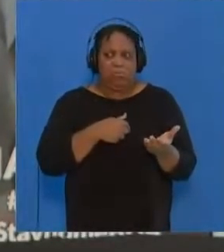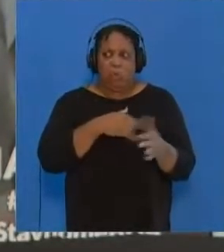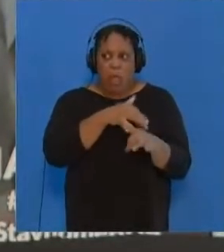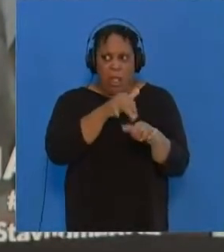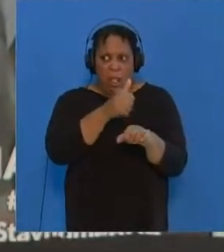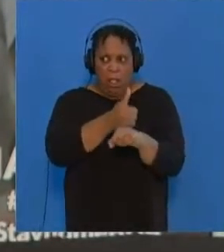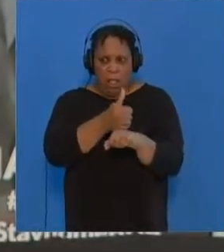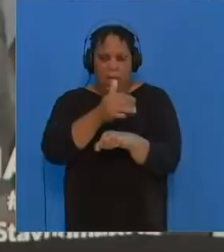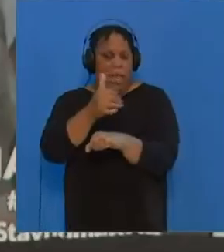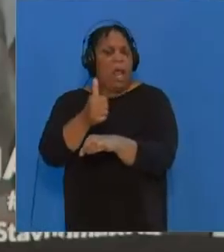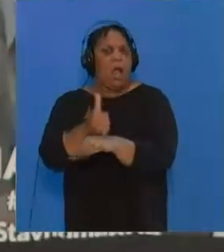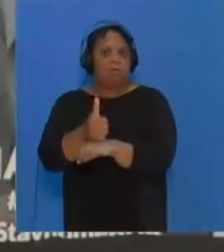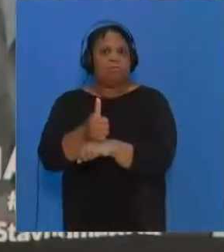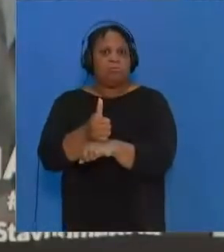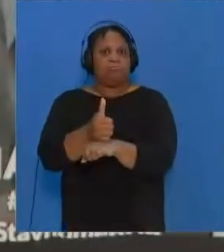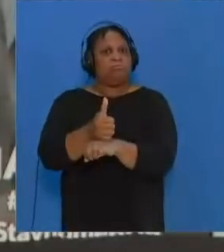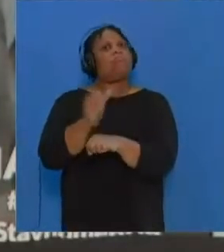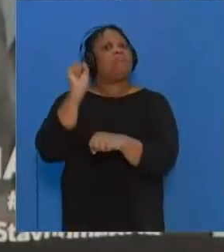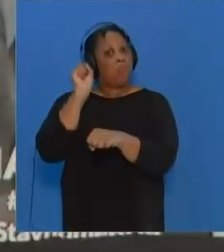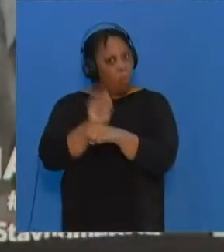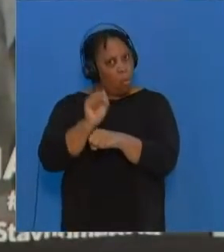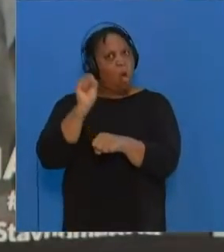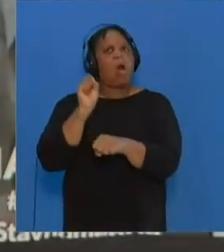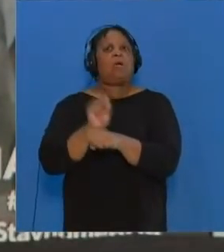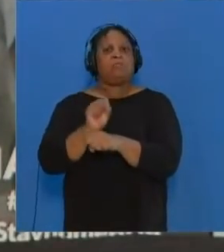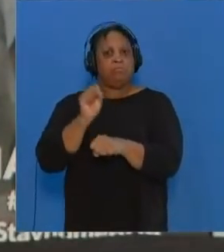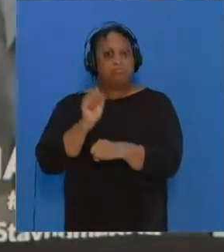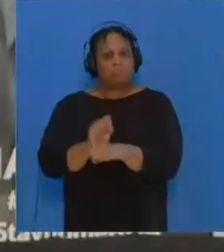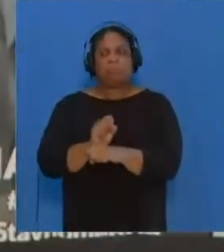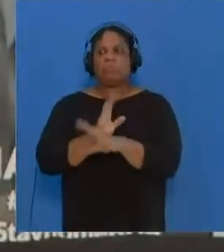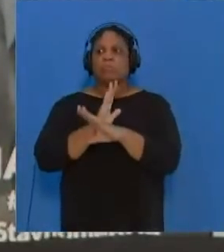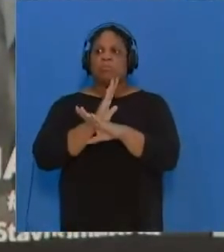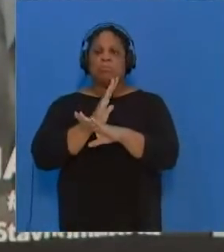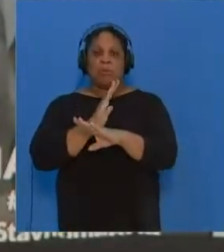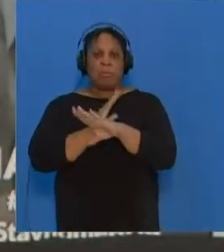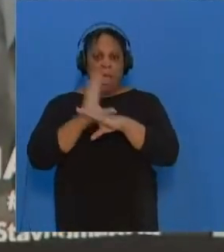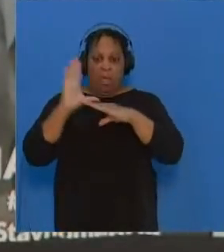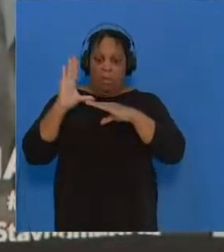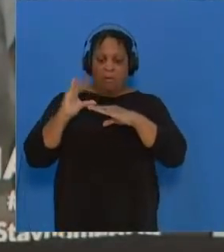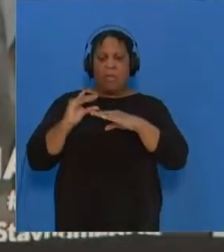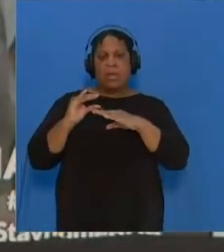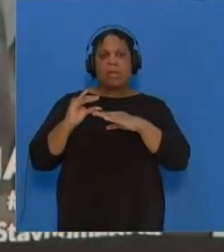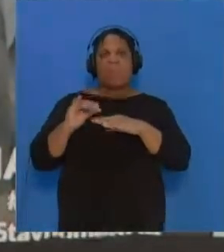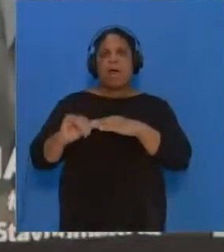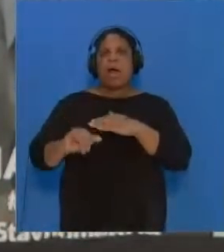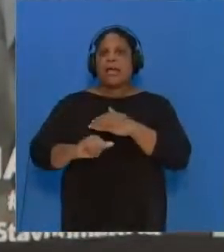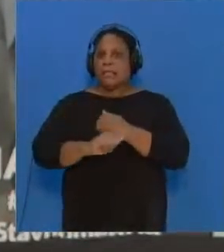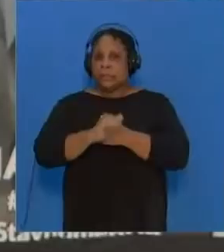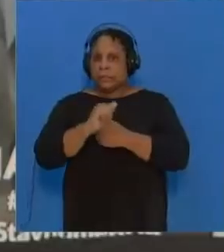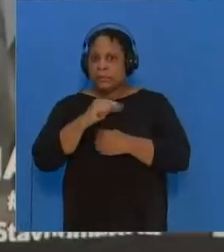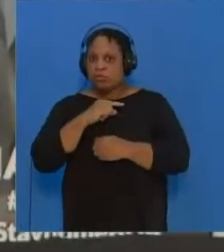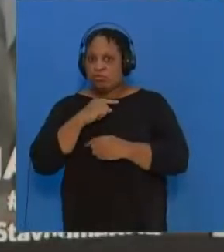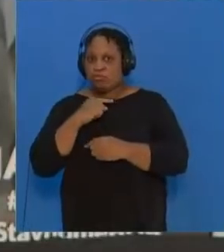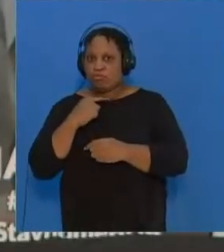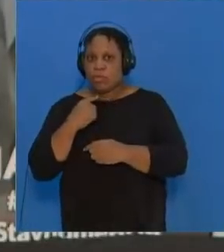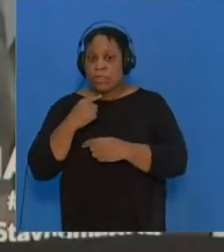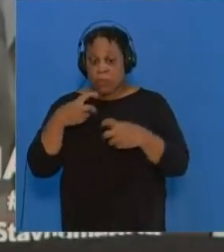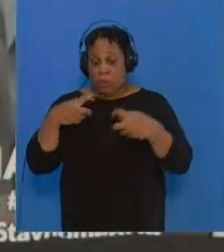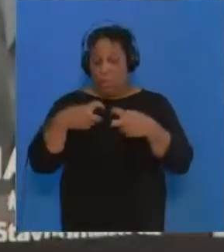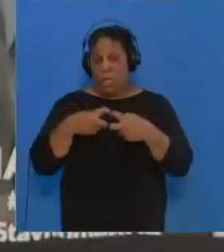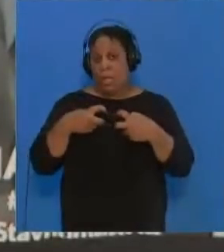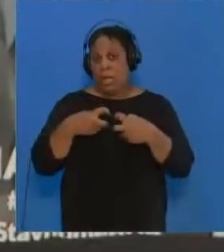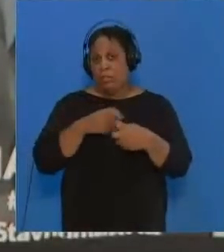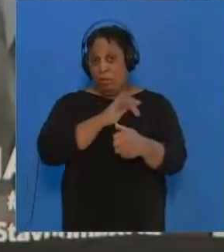out is going to work for us and going to prevent and to minimize the risk. And the beauty of it is with an electronic